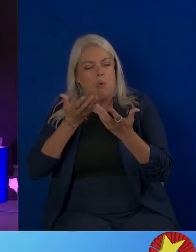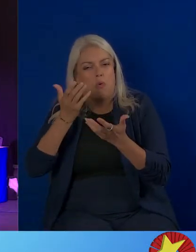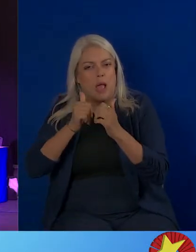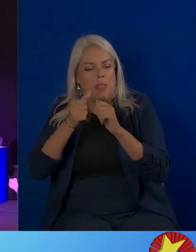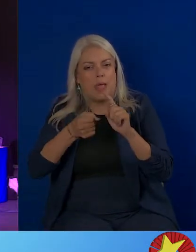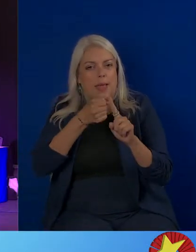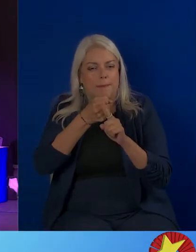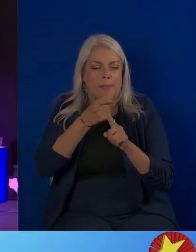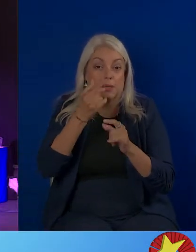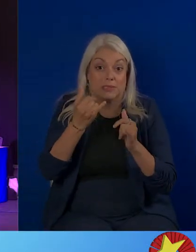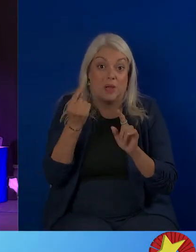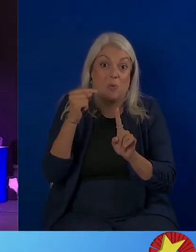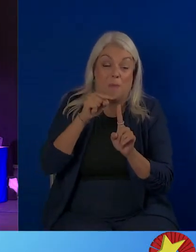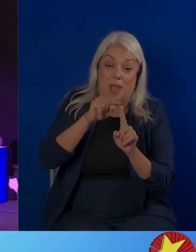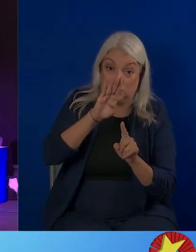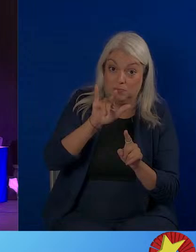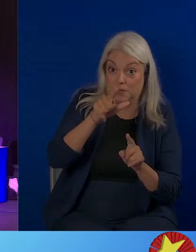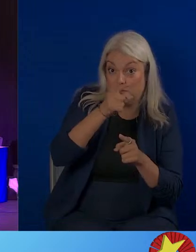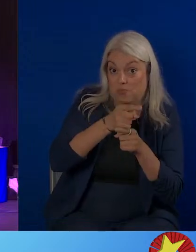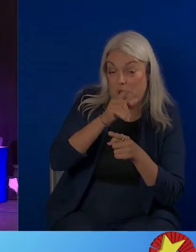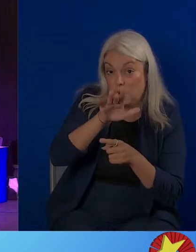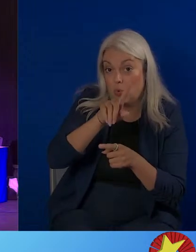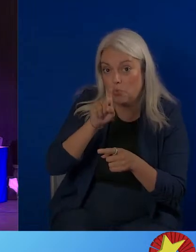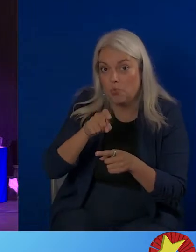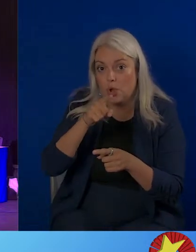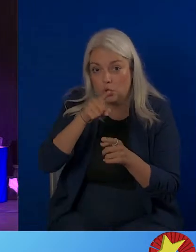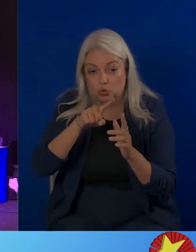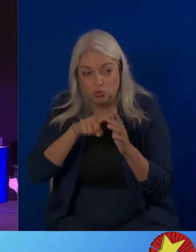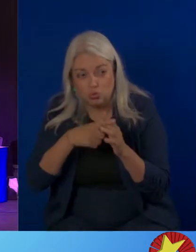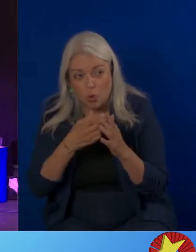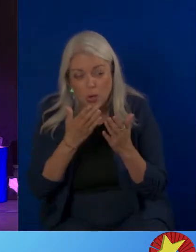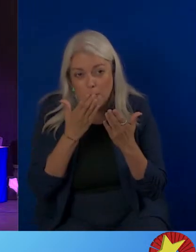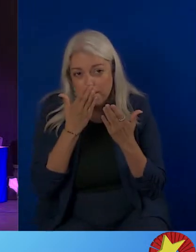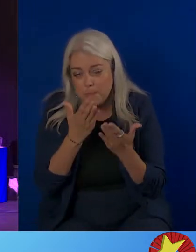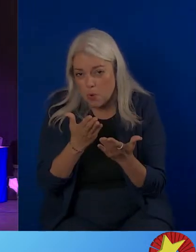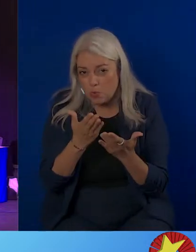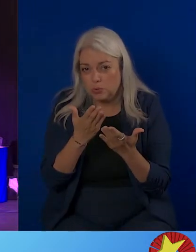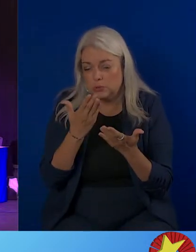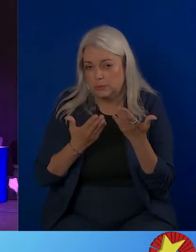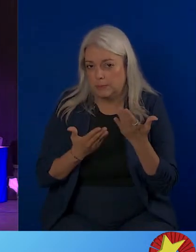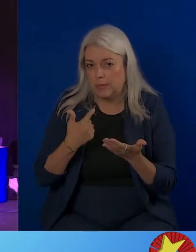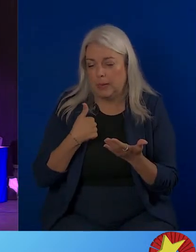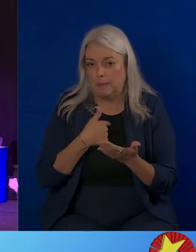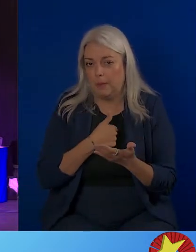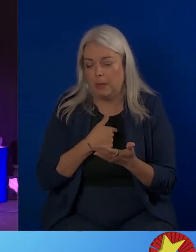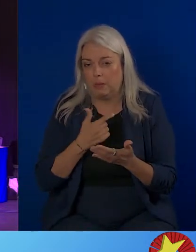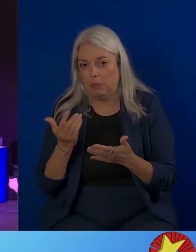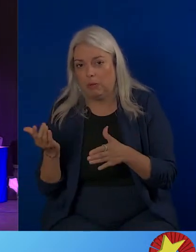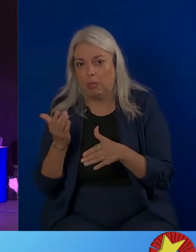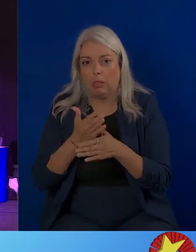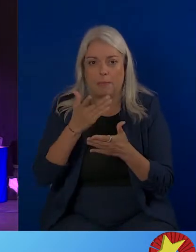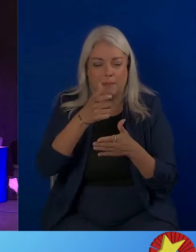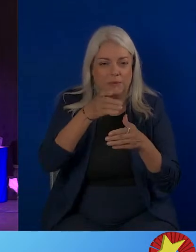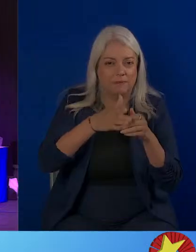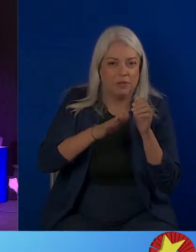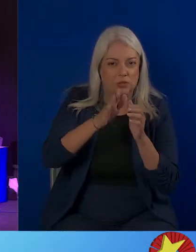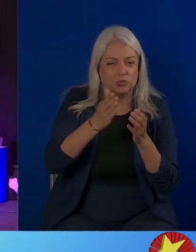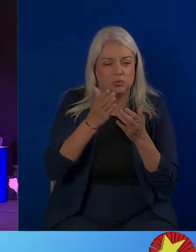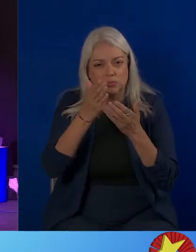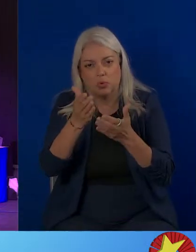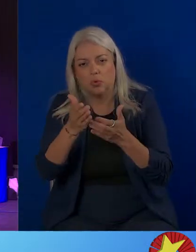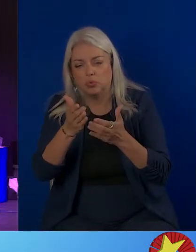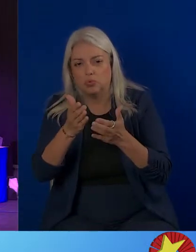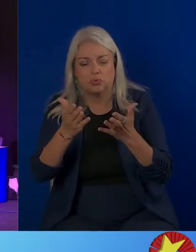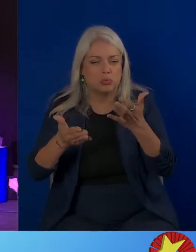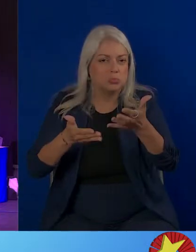to Bill's question, you started to make a motion? I think maybe we interfered, and maybe you need to finish the motion you were in